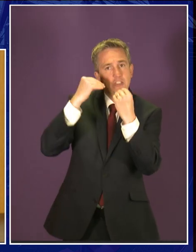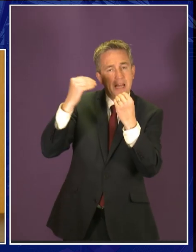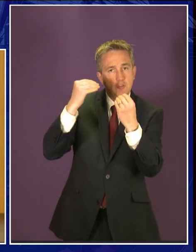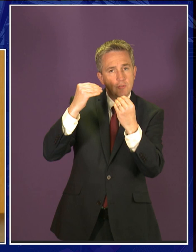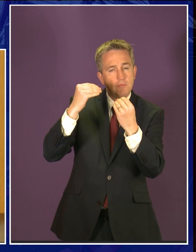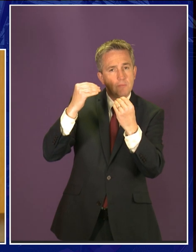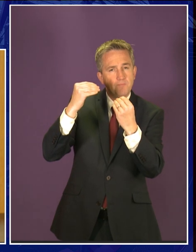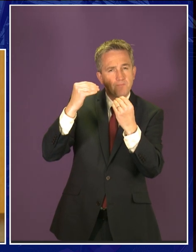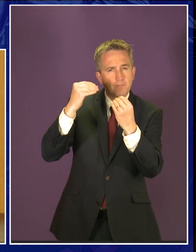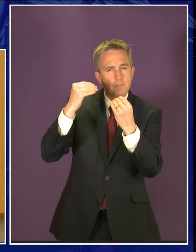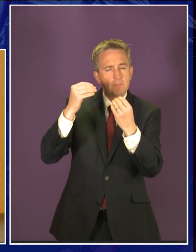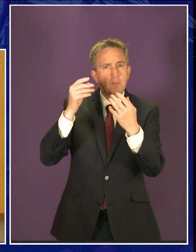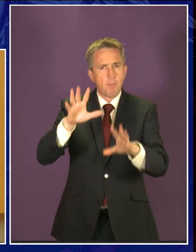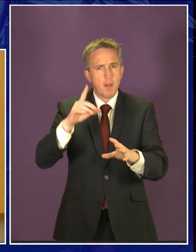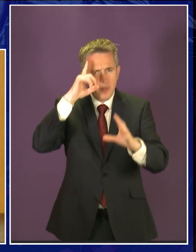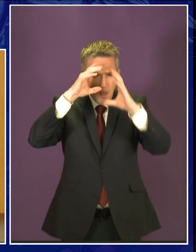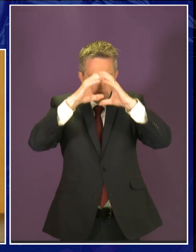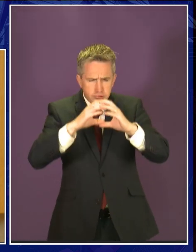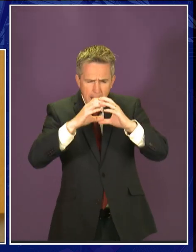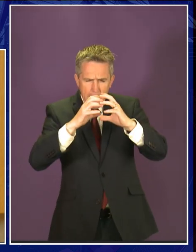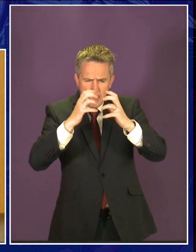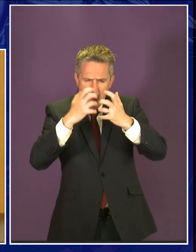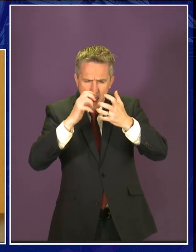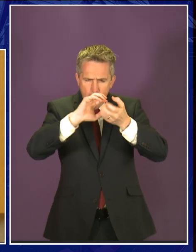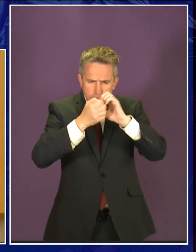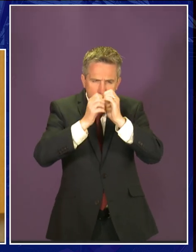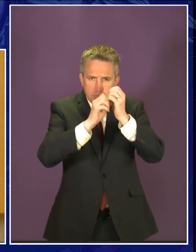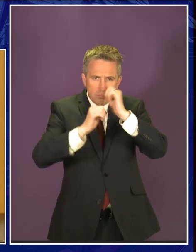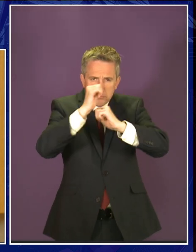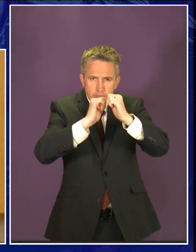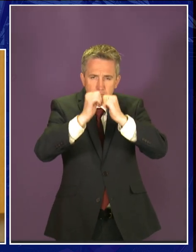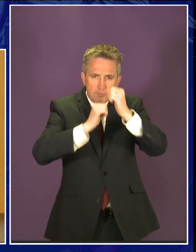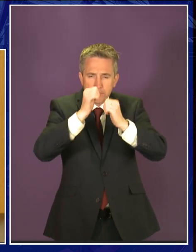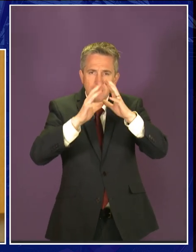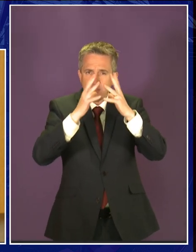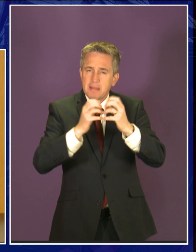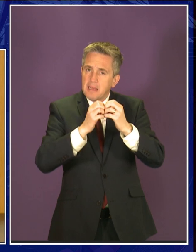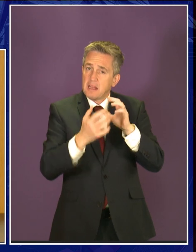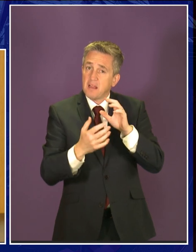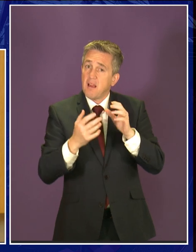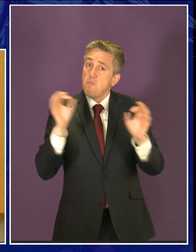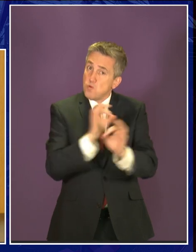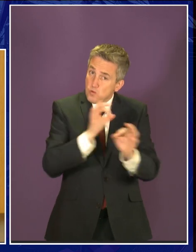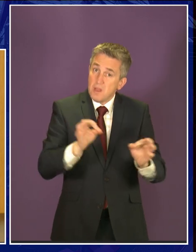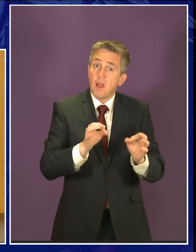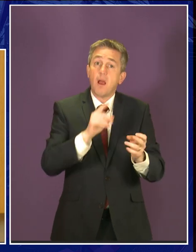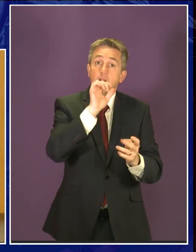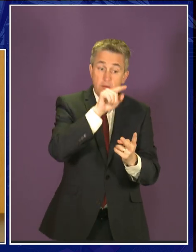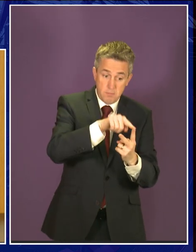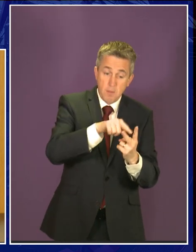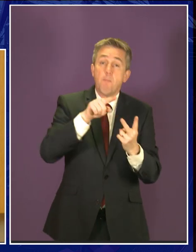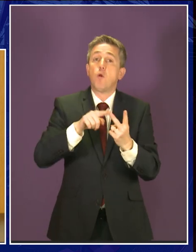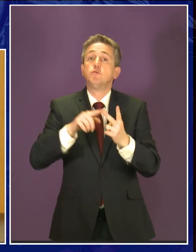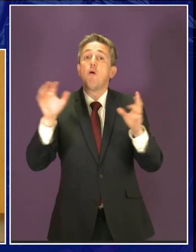given everything that we know about brain and development, what I say today applies equally to dance, to visual arts, and